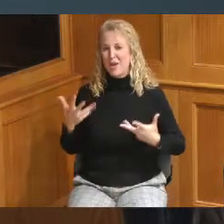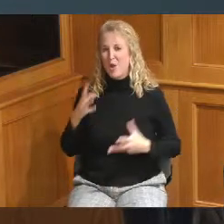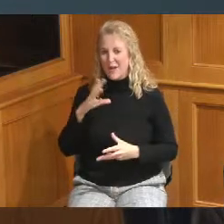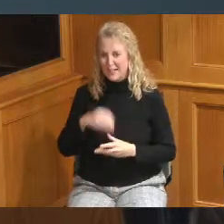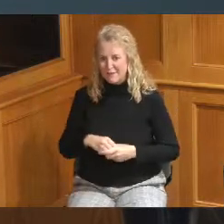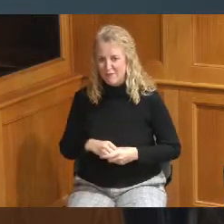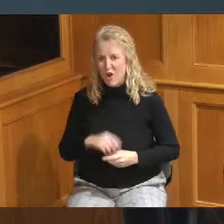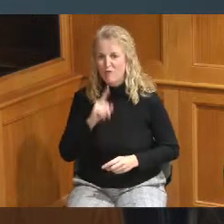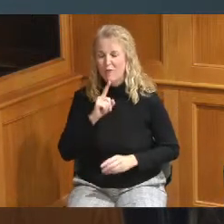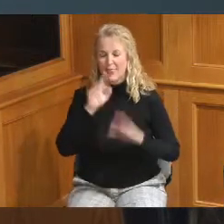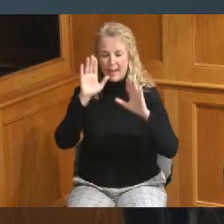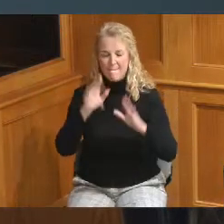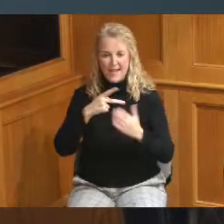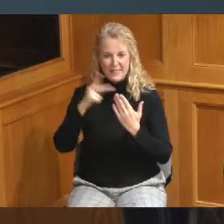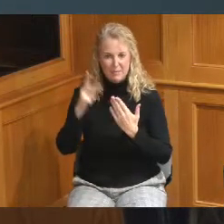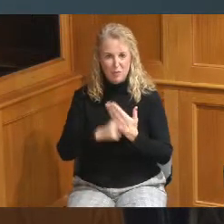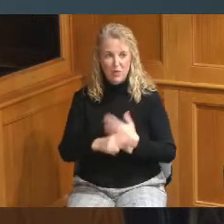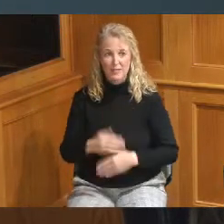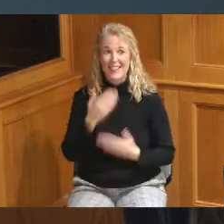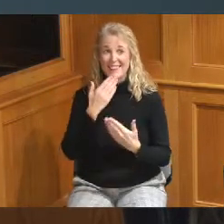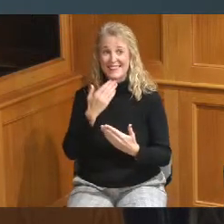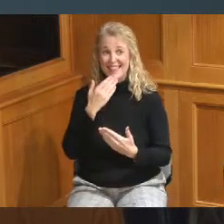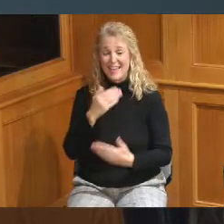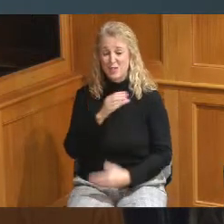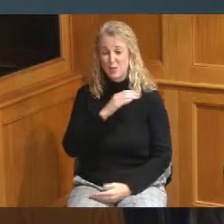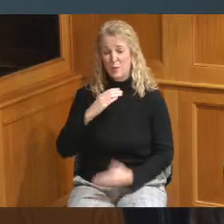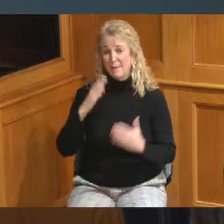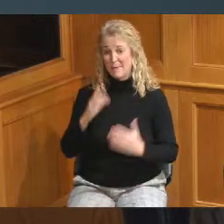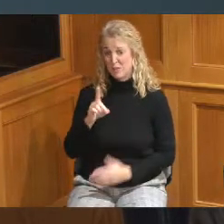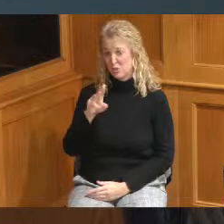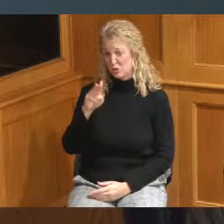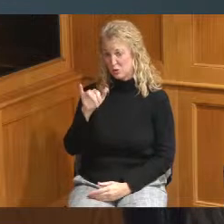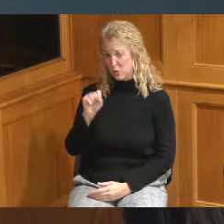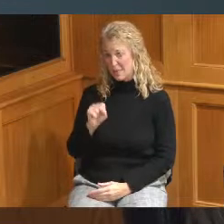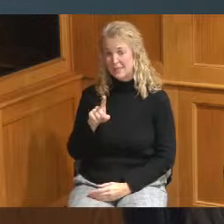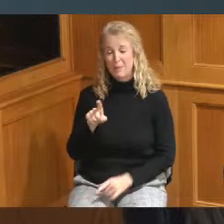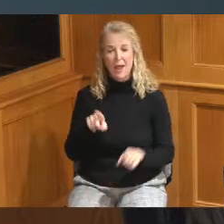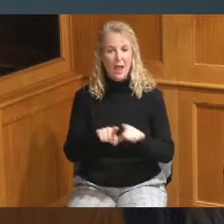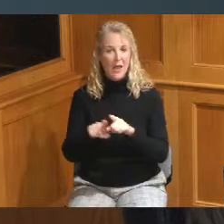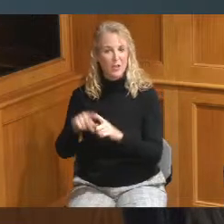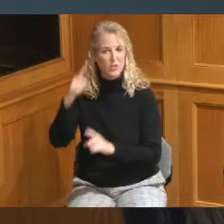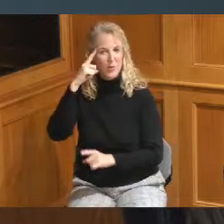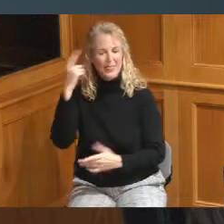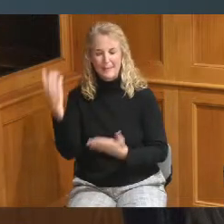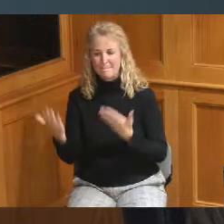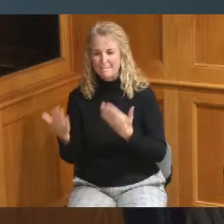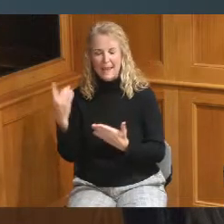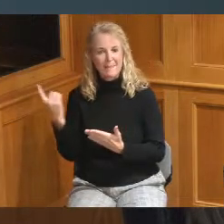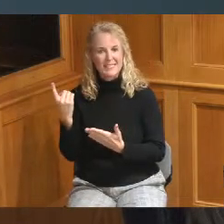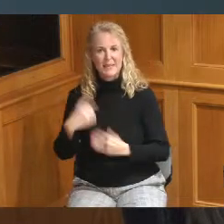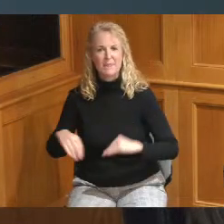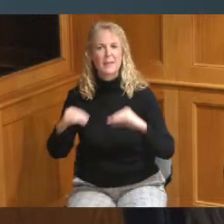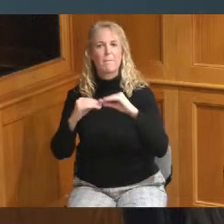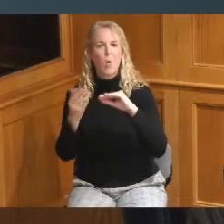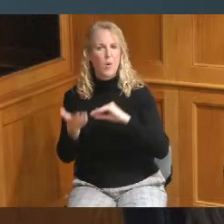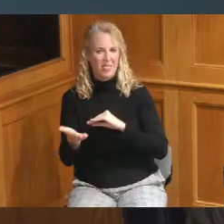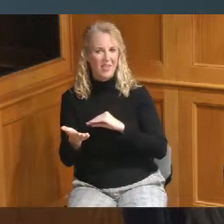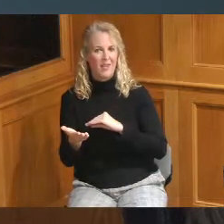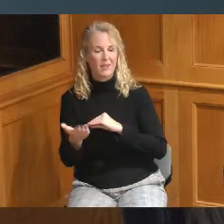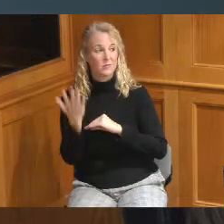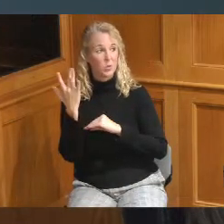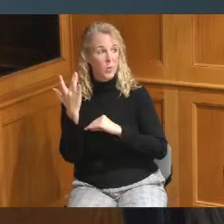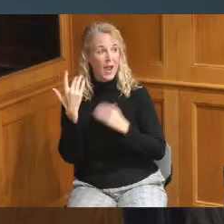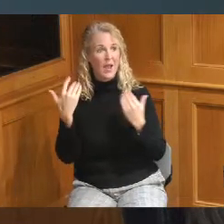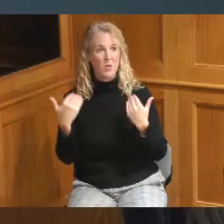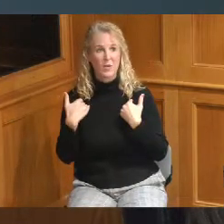very good program. Thank you, Commissioner Dumas. But I also think there's something else there, because we've got